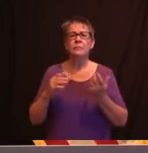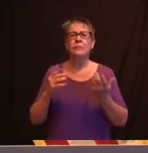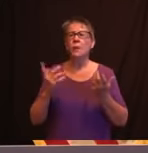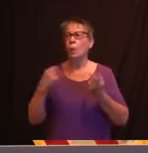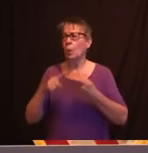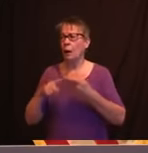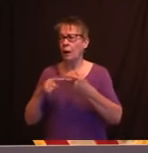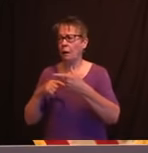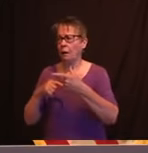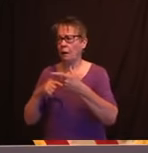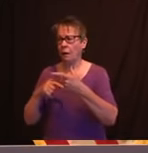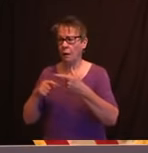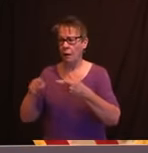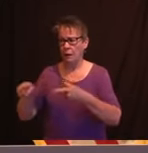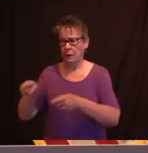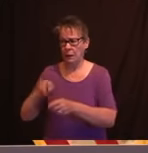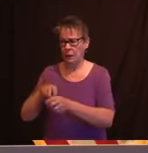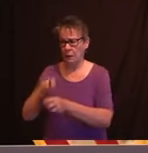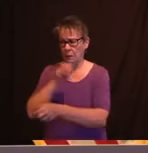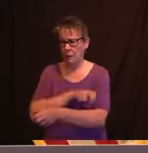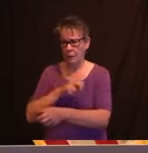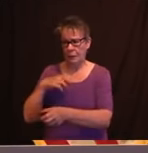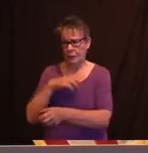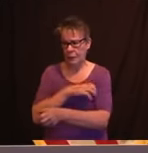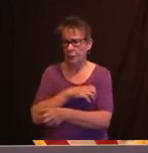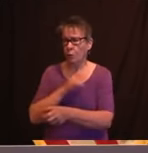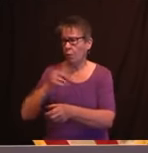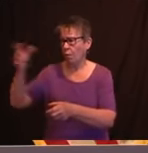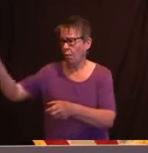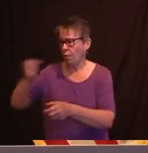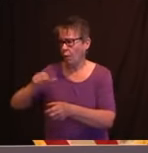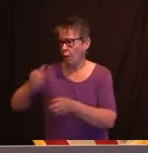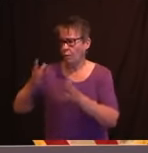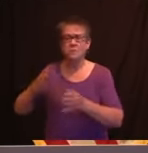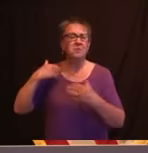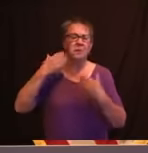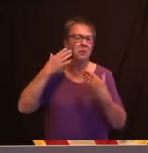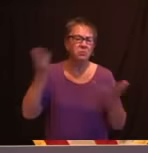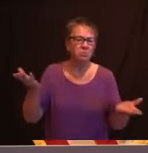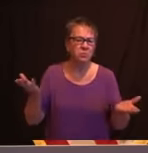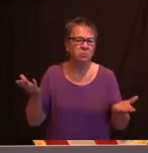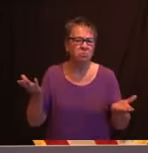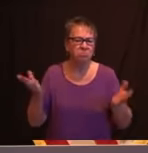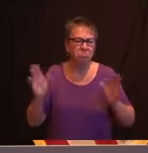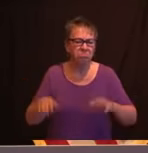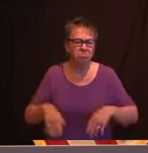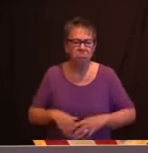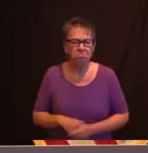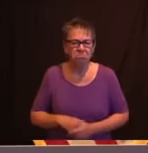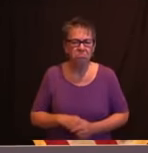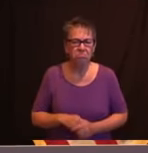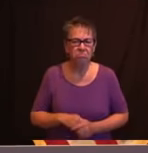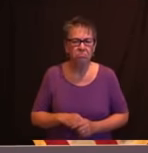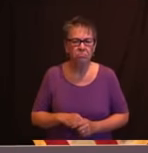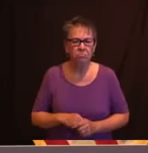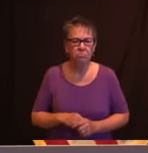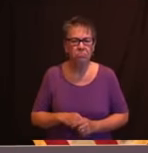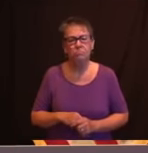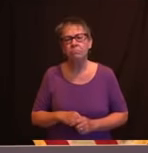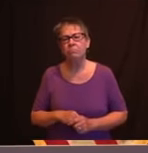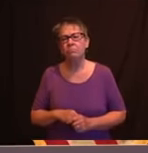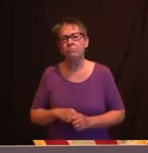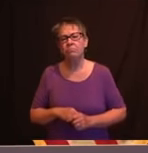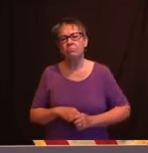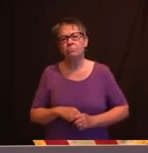in both of their cases in their current positions. So thank you. Brent, we'll come to you if that's all right. Hold on. Families say their